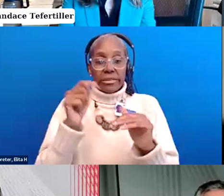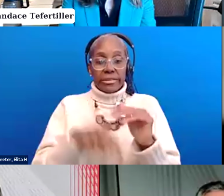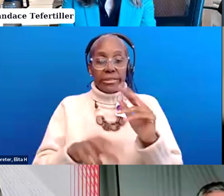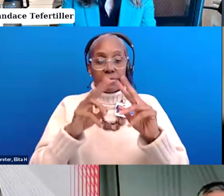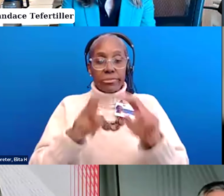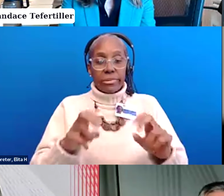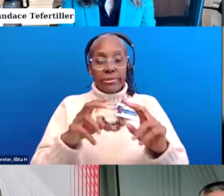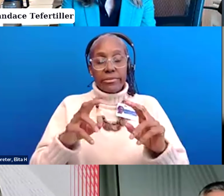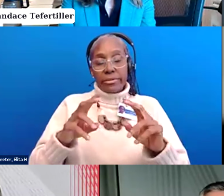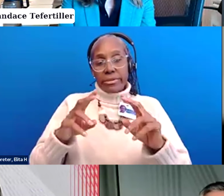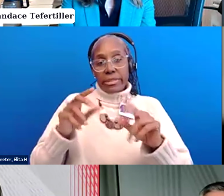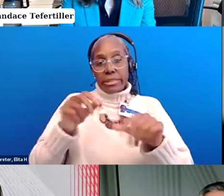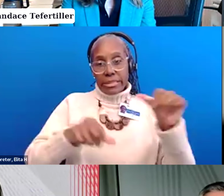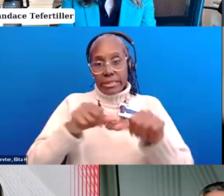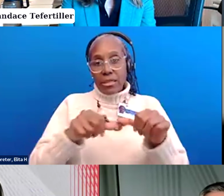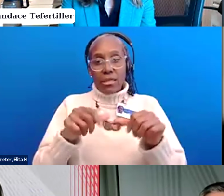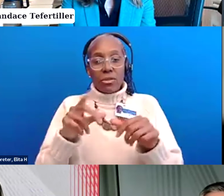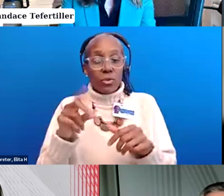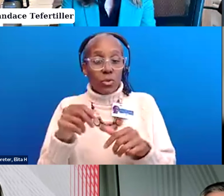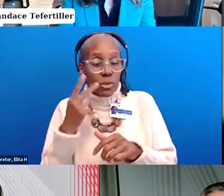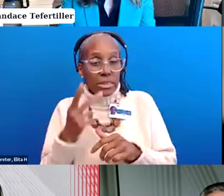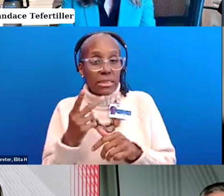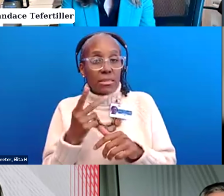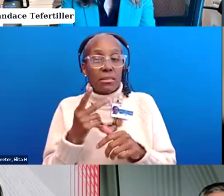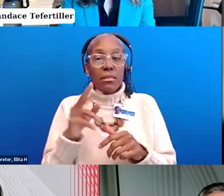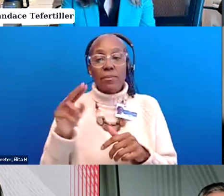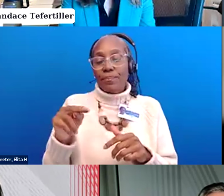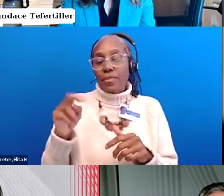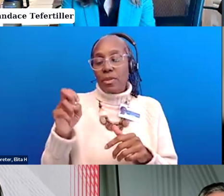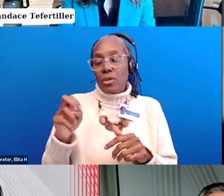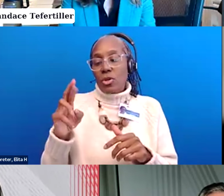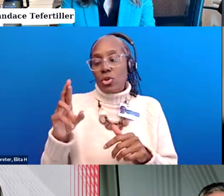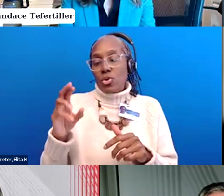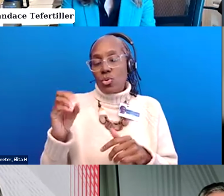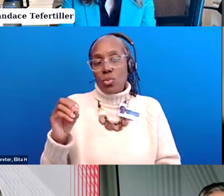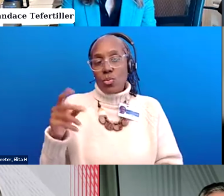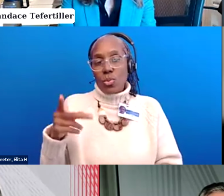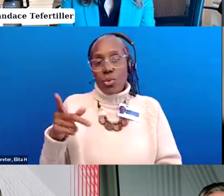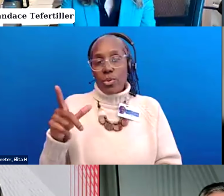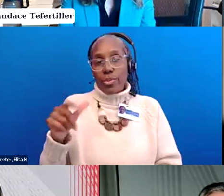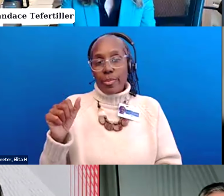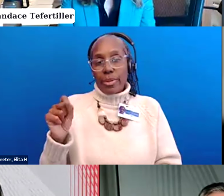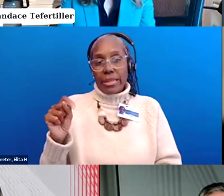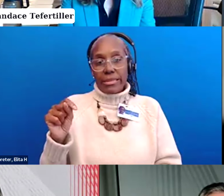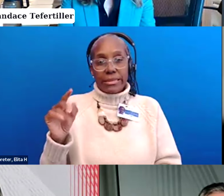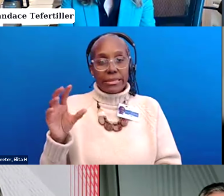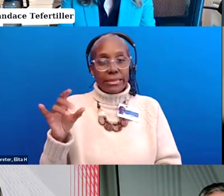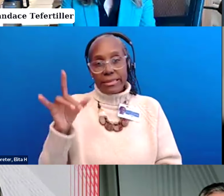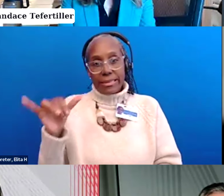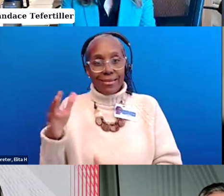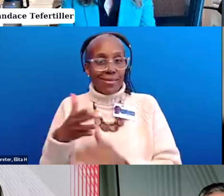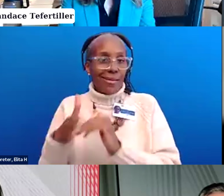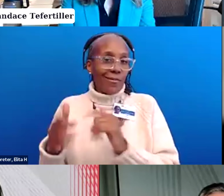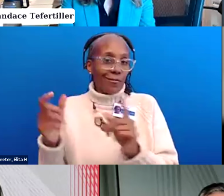into science, and are we seeing neuroplasticity with regards to post-stimulation